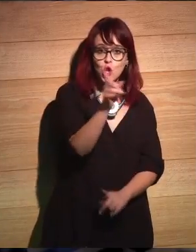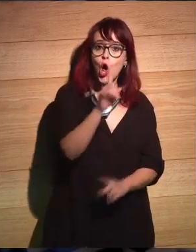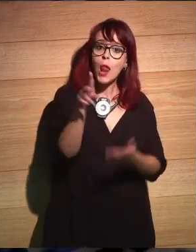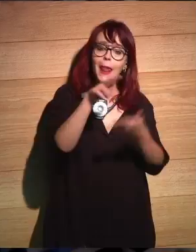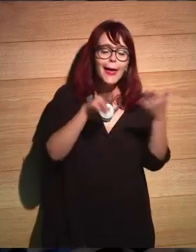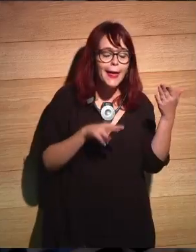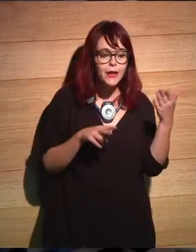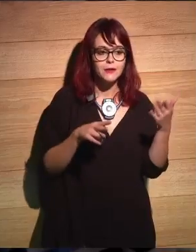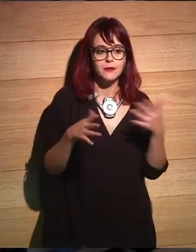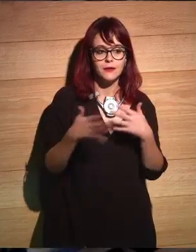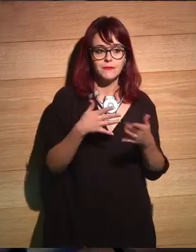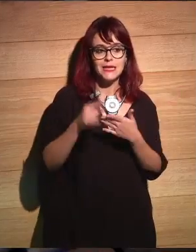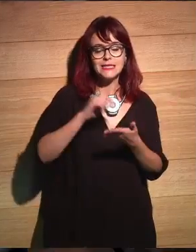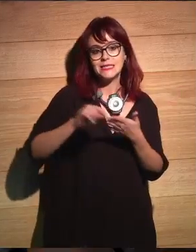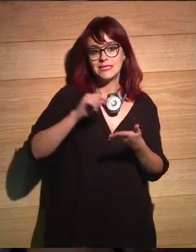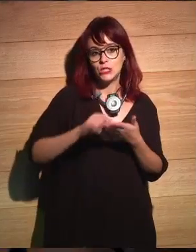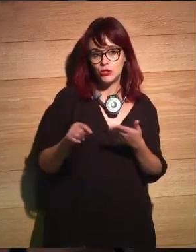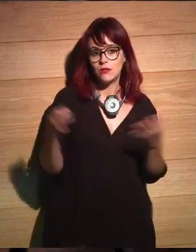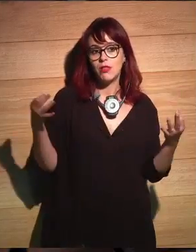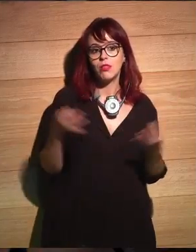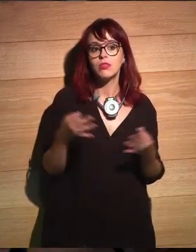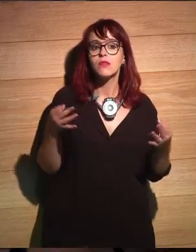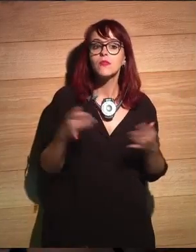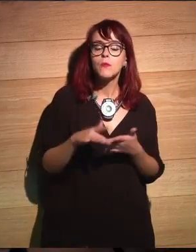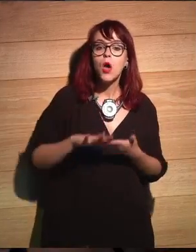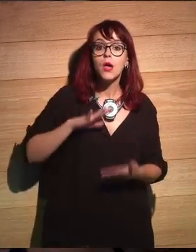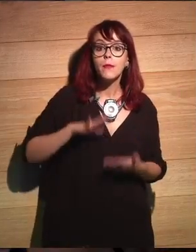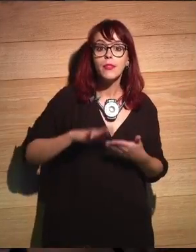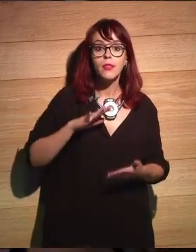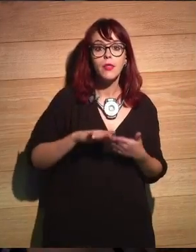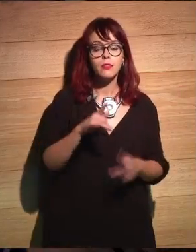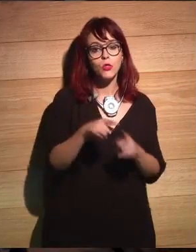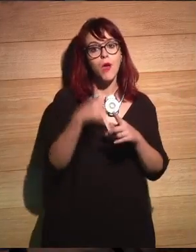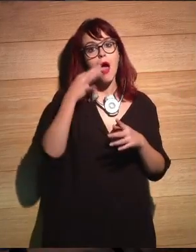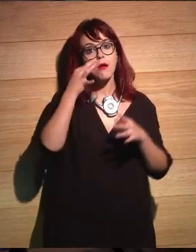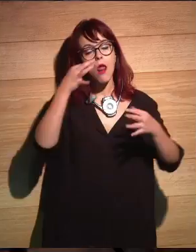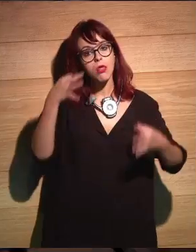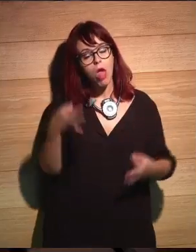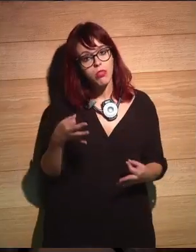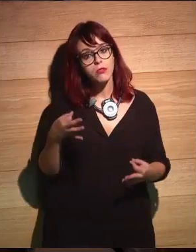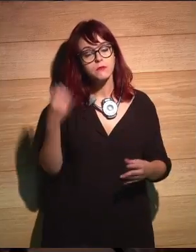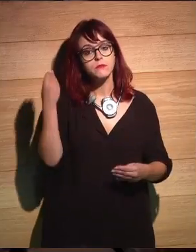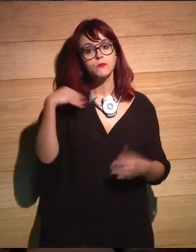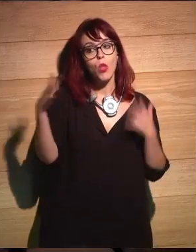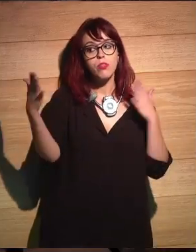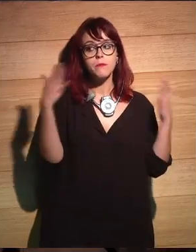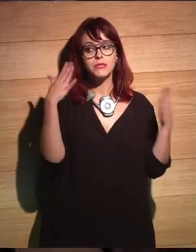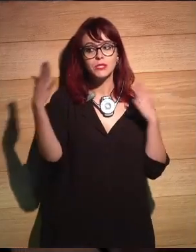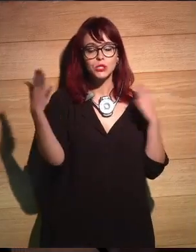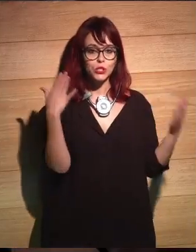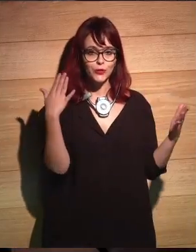just taking a plane, but reading its writers that are able to depict the